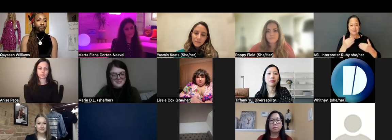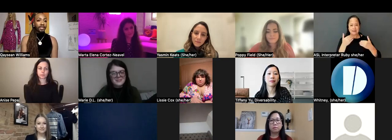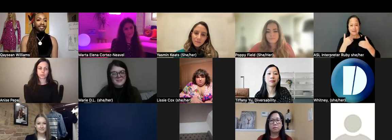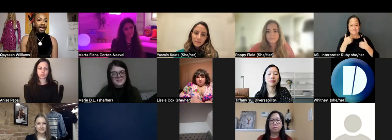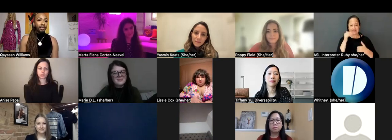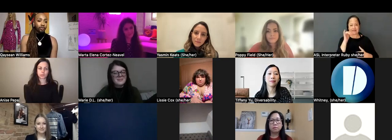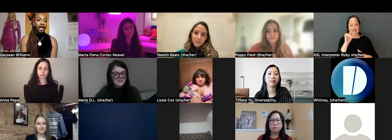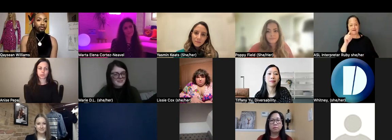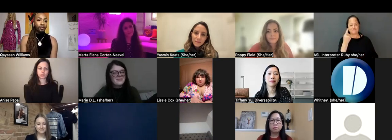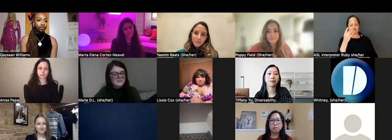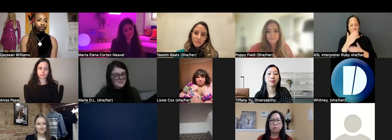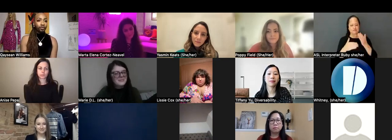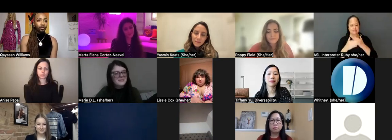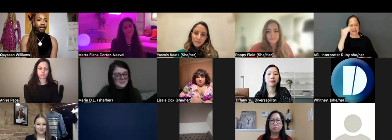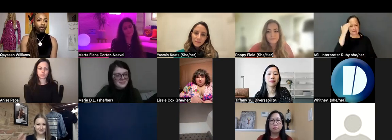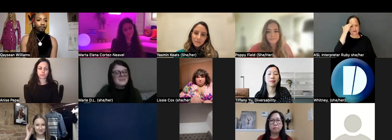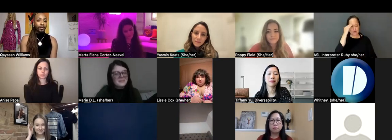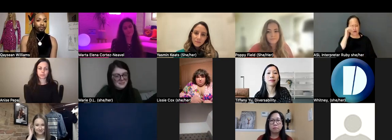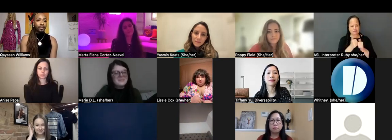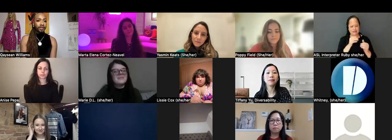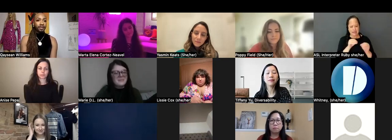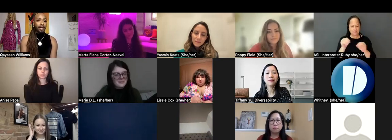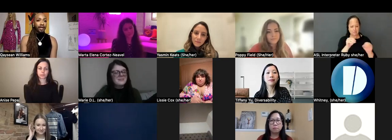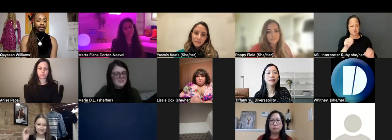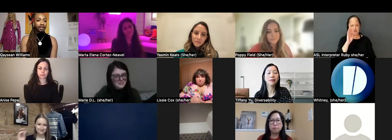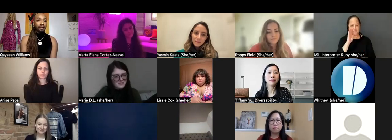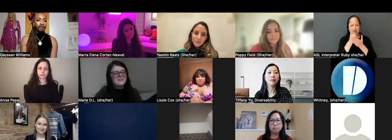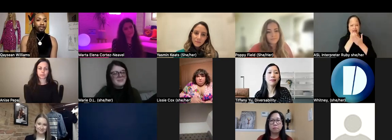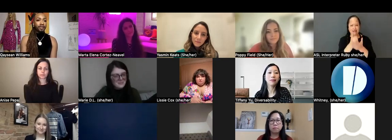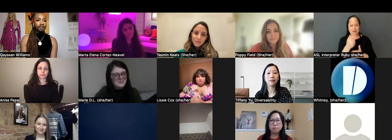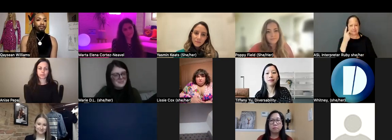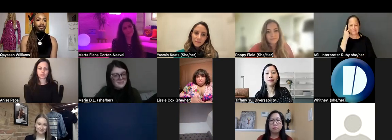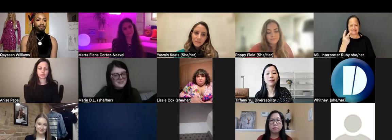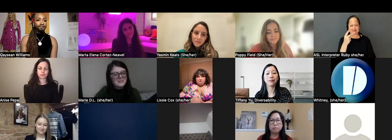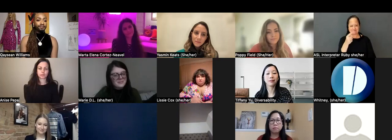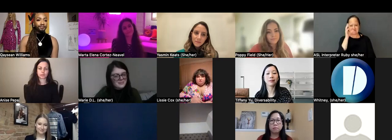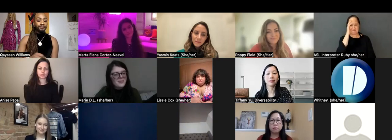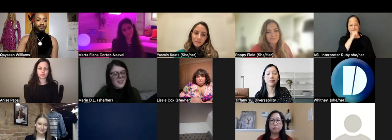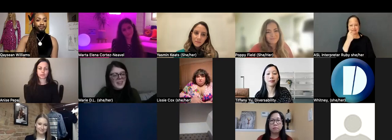that firsthand knowledge on how to move will help them see that they're missing something.